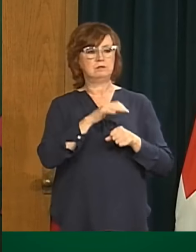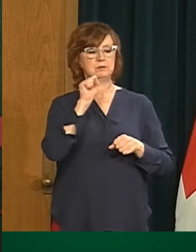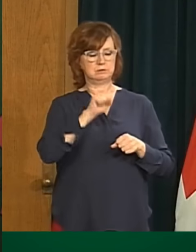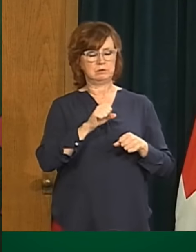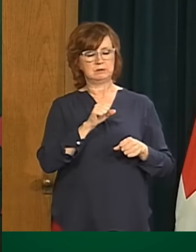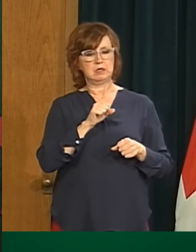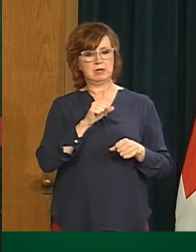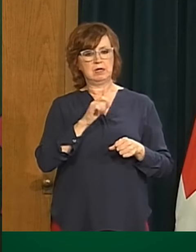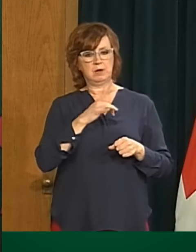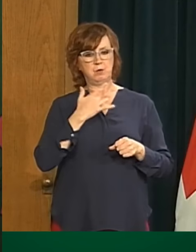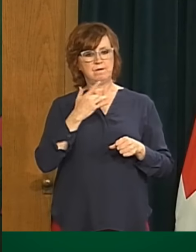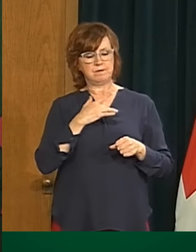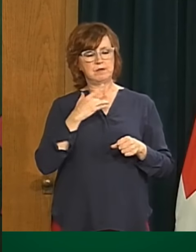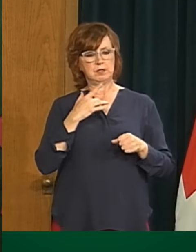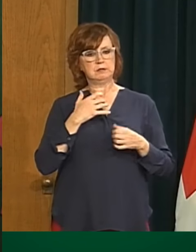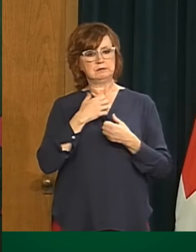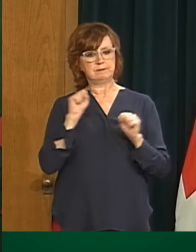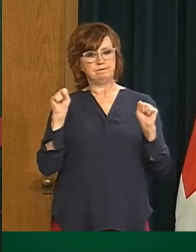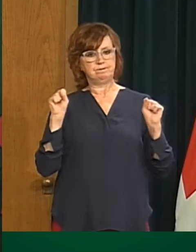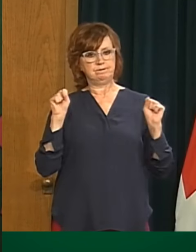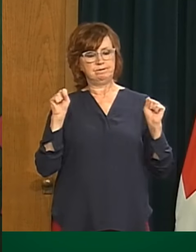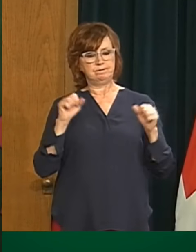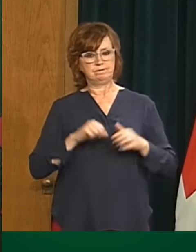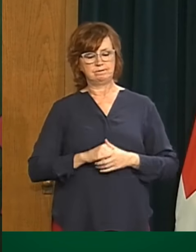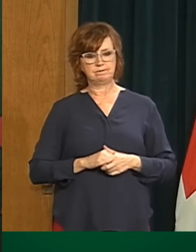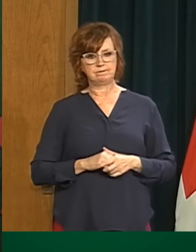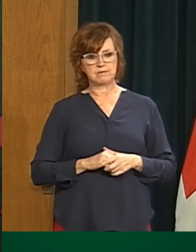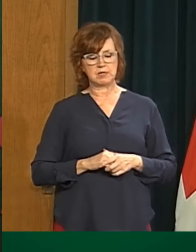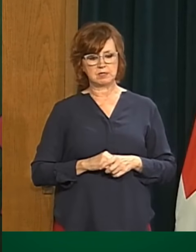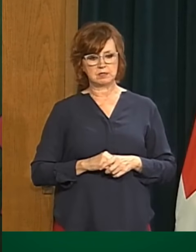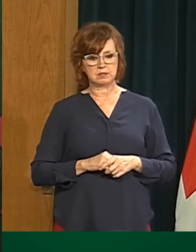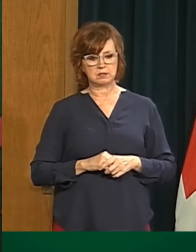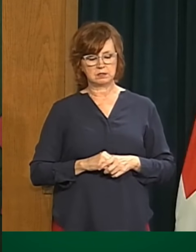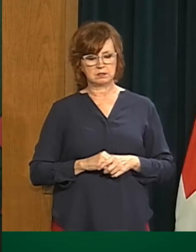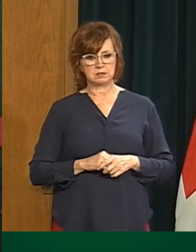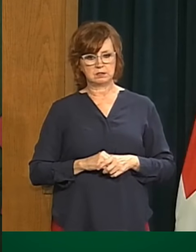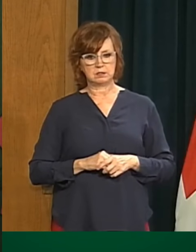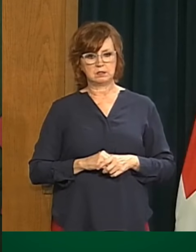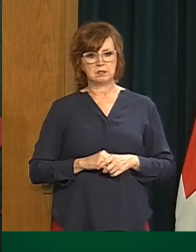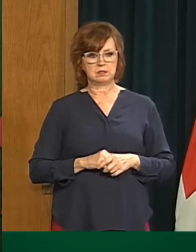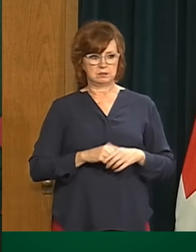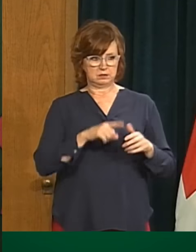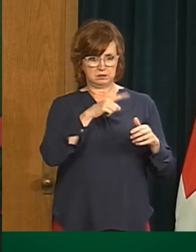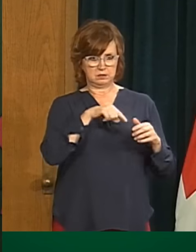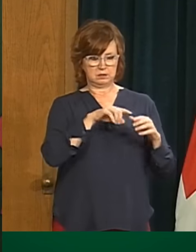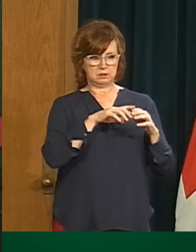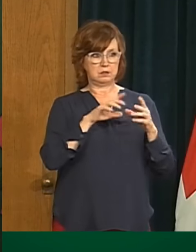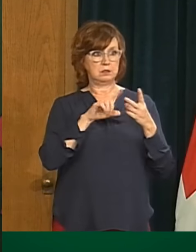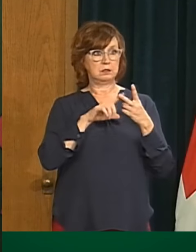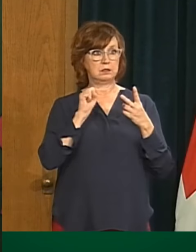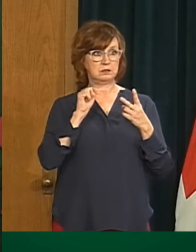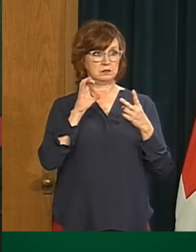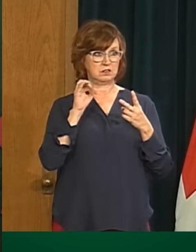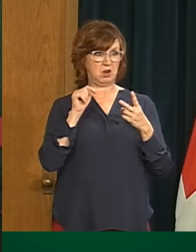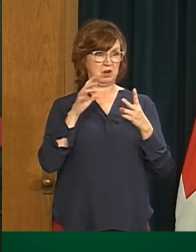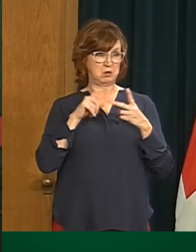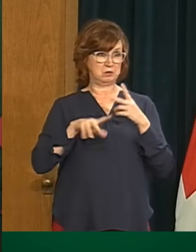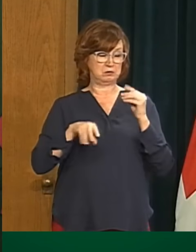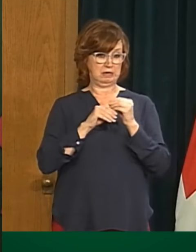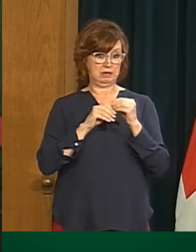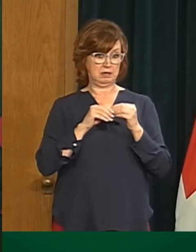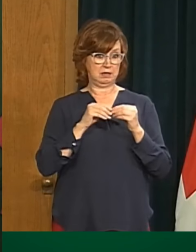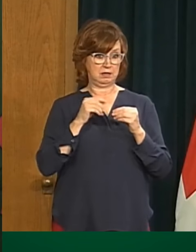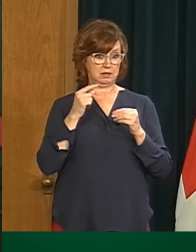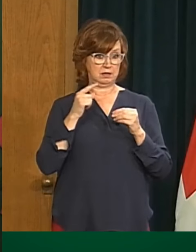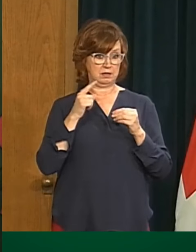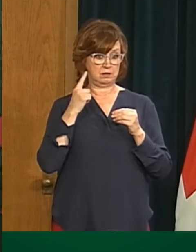have the proper PPE the opportunity to do that. Scott, do you want to add to where we're